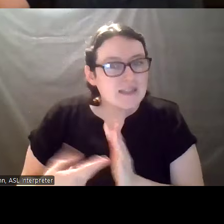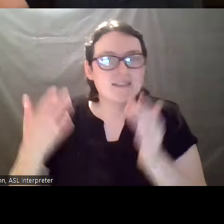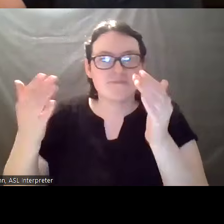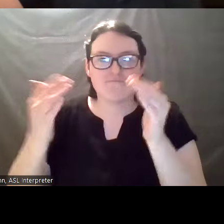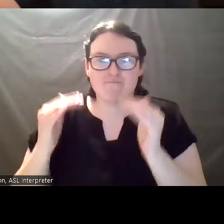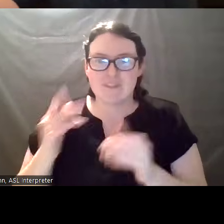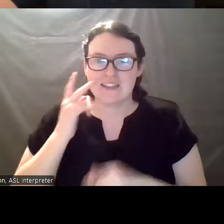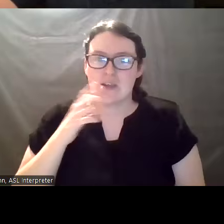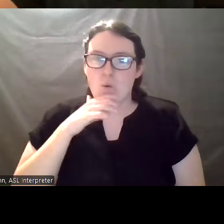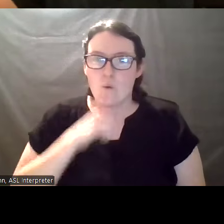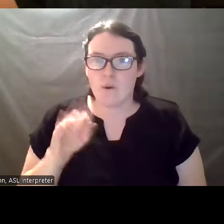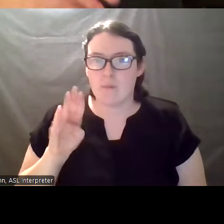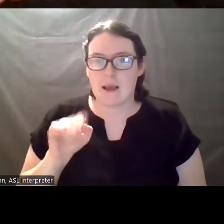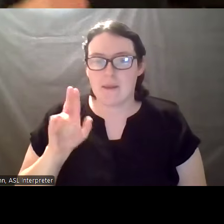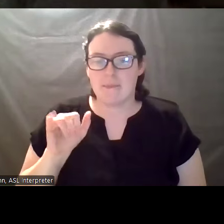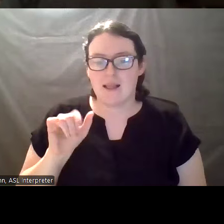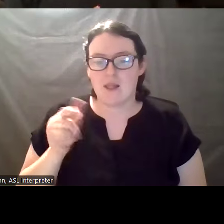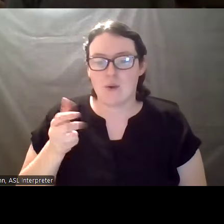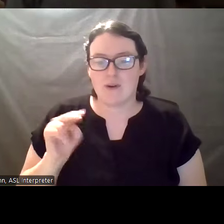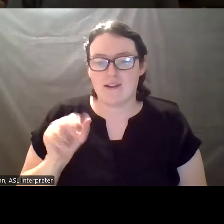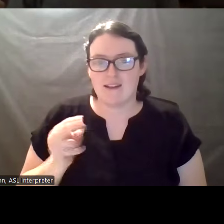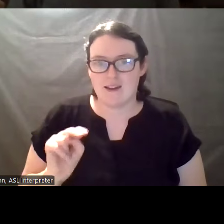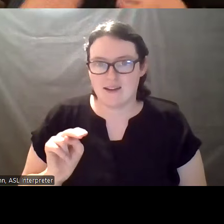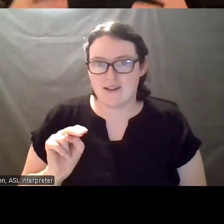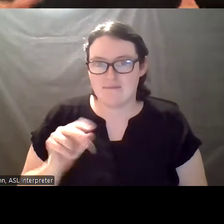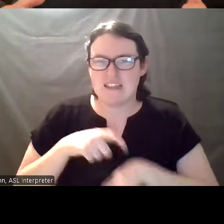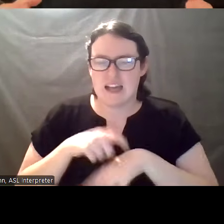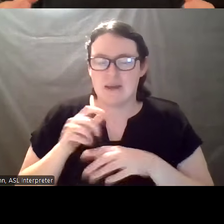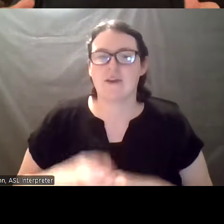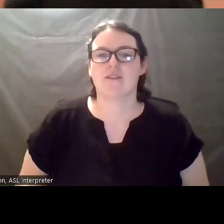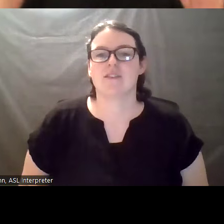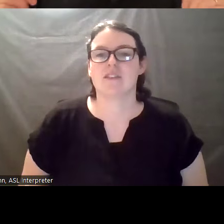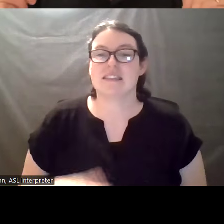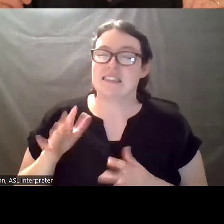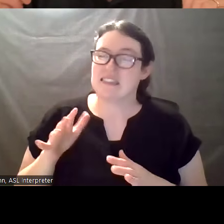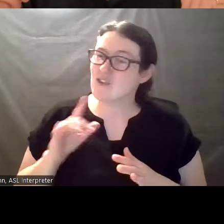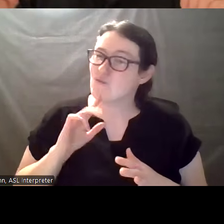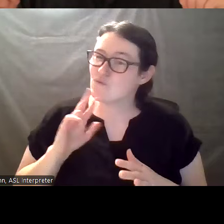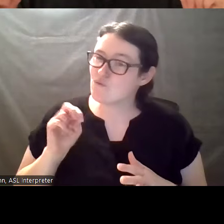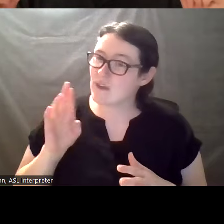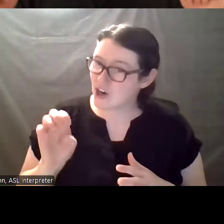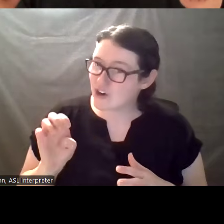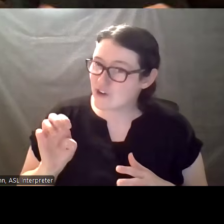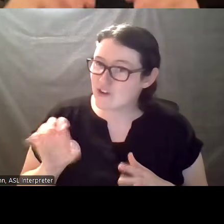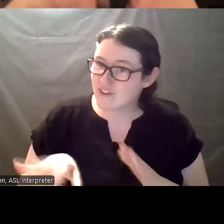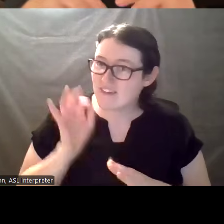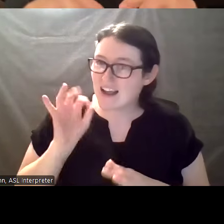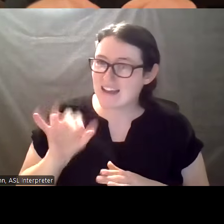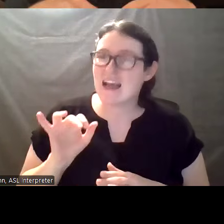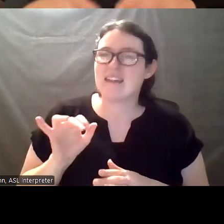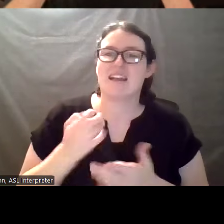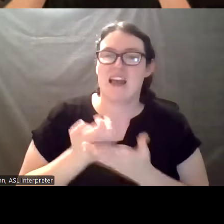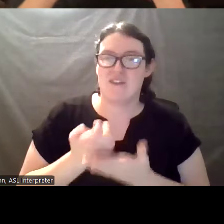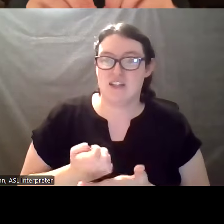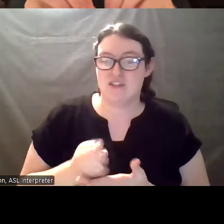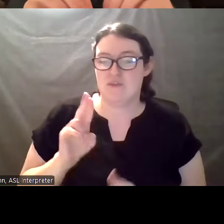examples from the Old Babylonian period. Um, it's it's relatively rare that we have the kind of evidence that I showed you from the Uruk period, where we know exactly